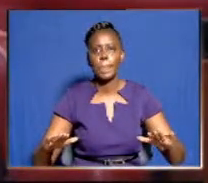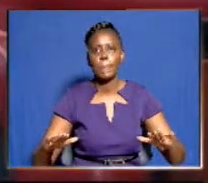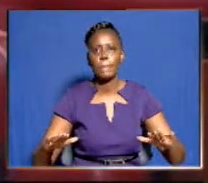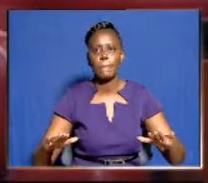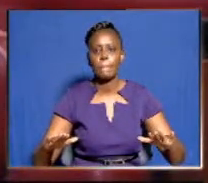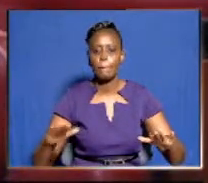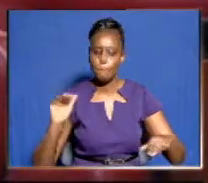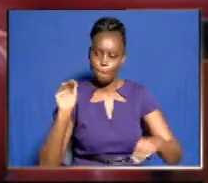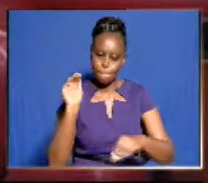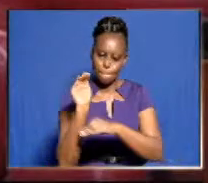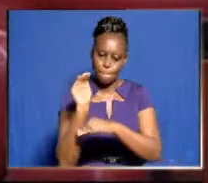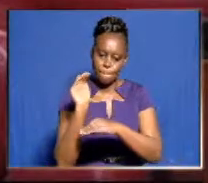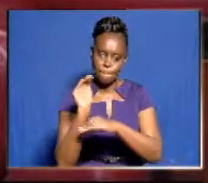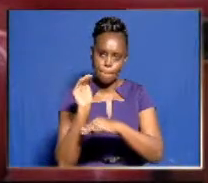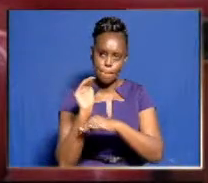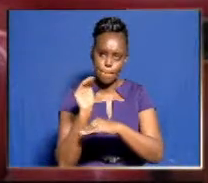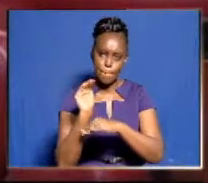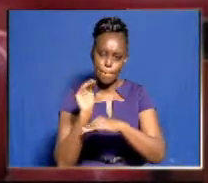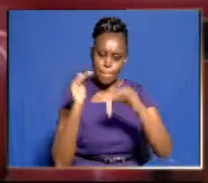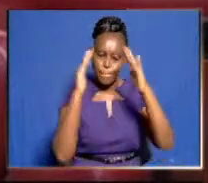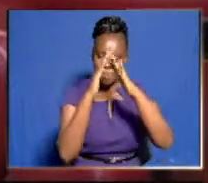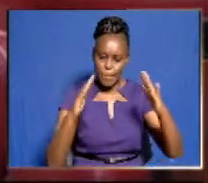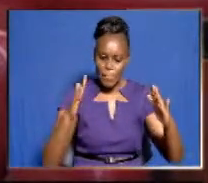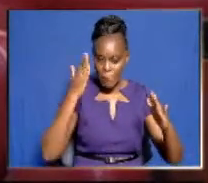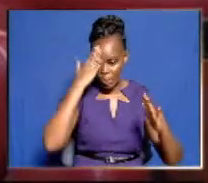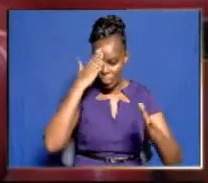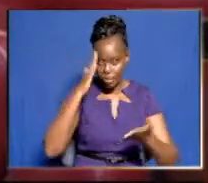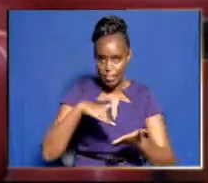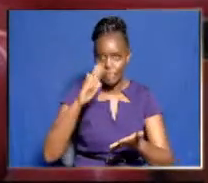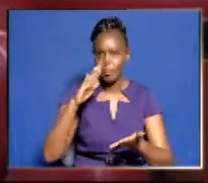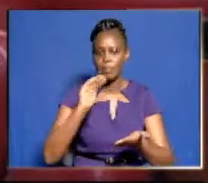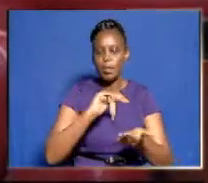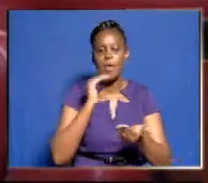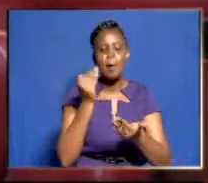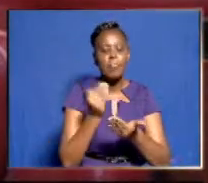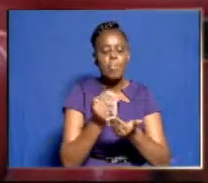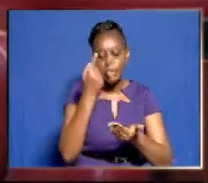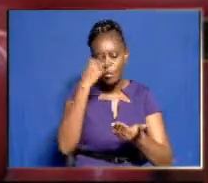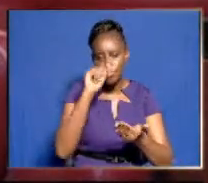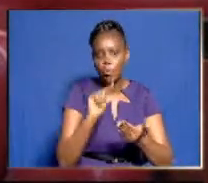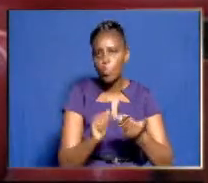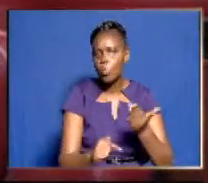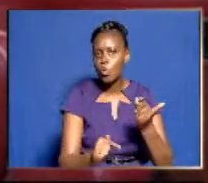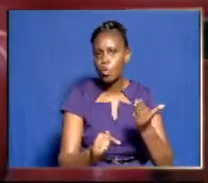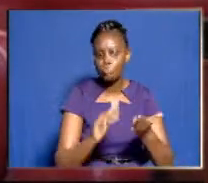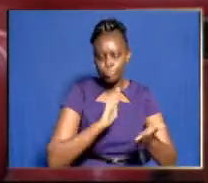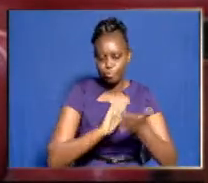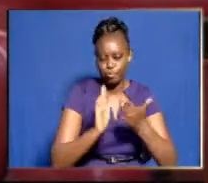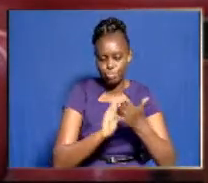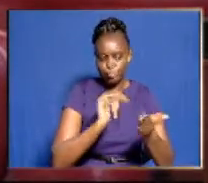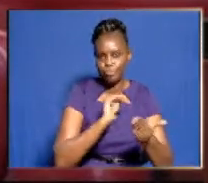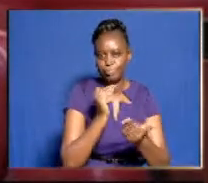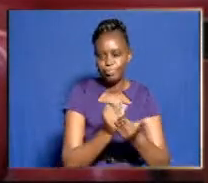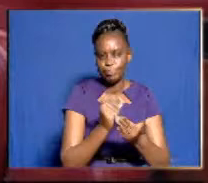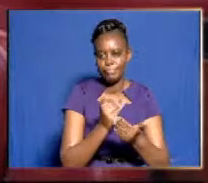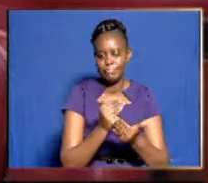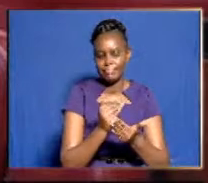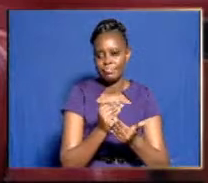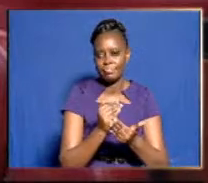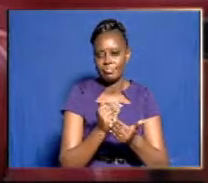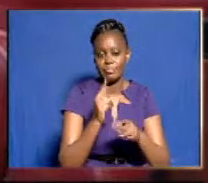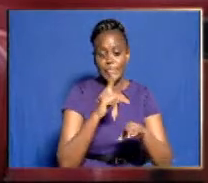like to urge, Honorable Speaker, for this House to consider funding for emergencies. Honorable Speaker,